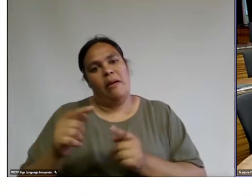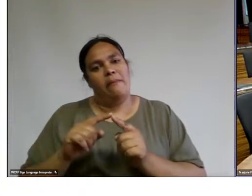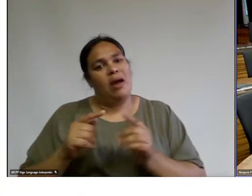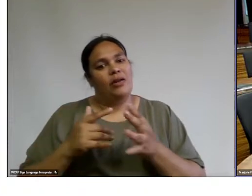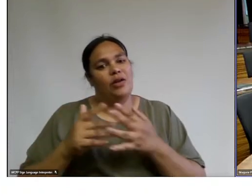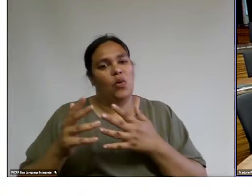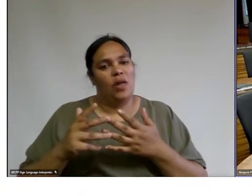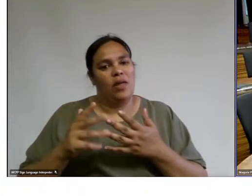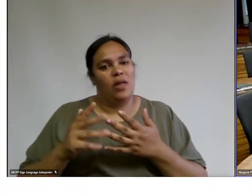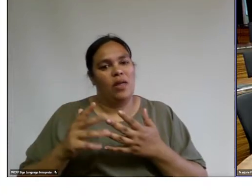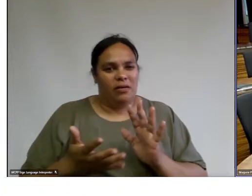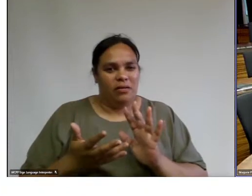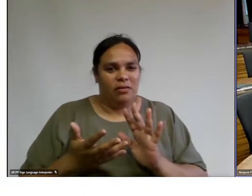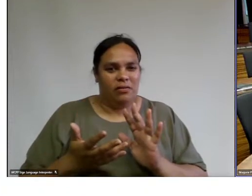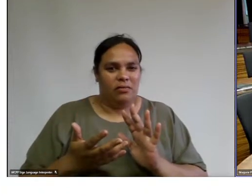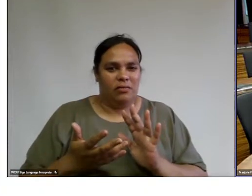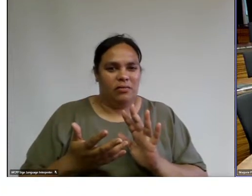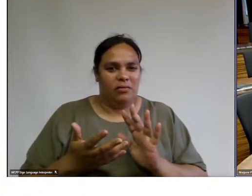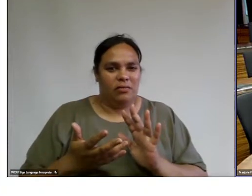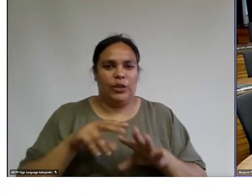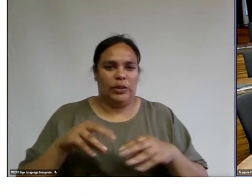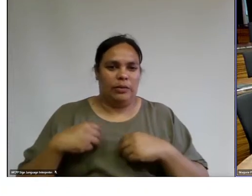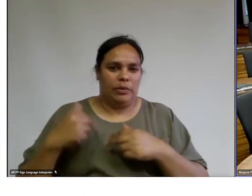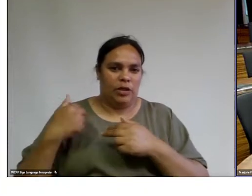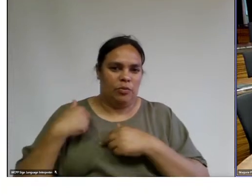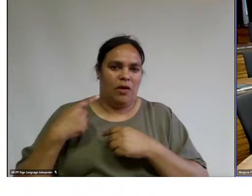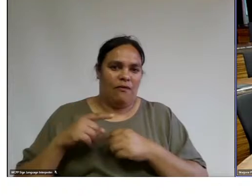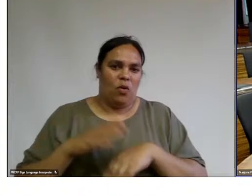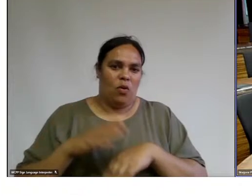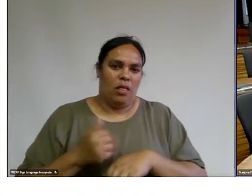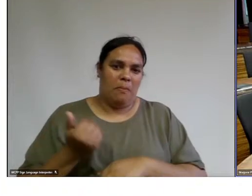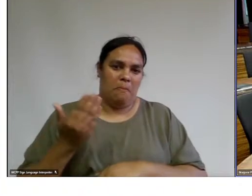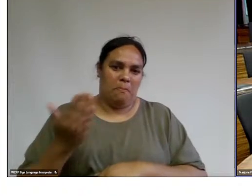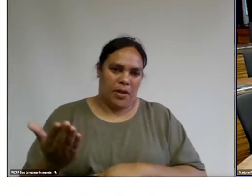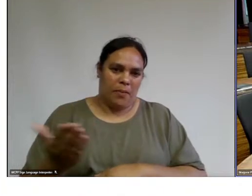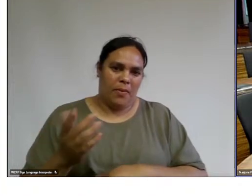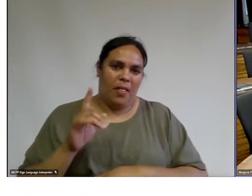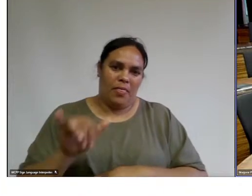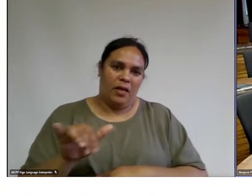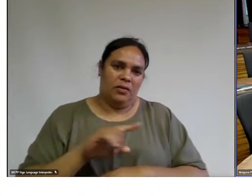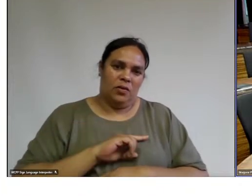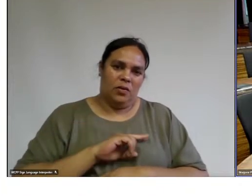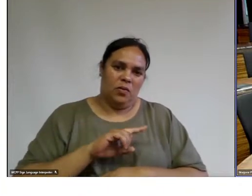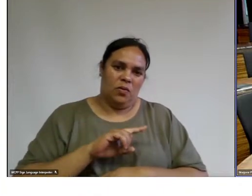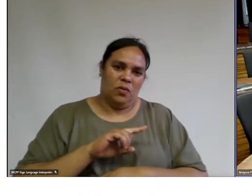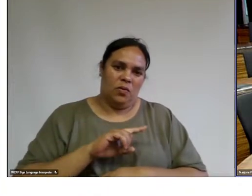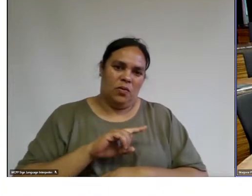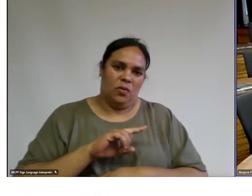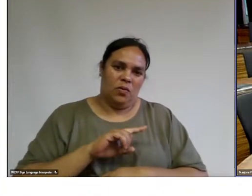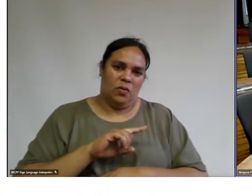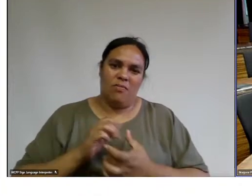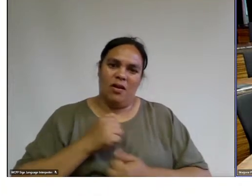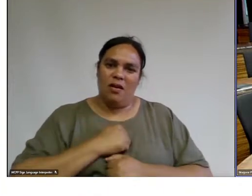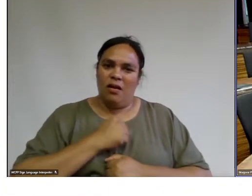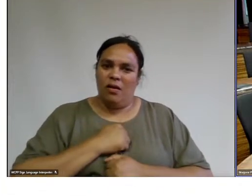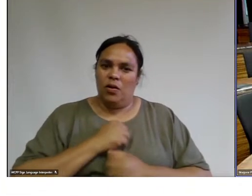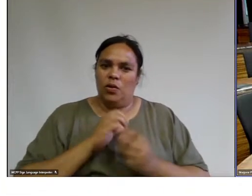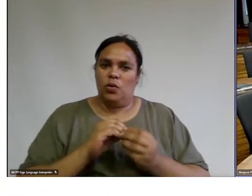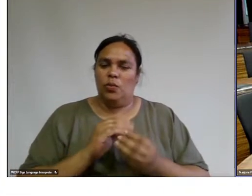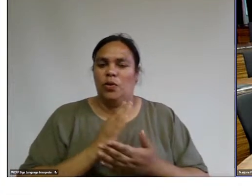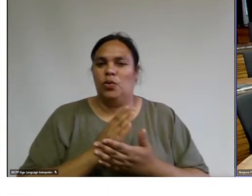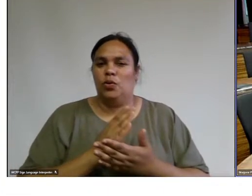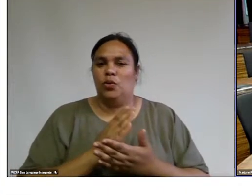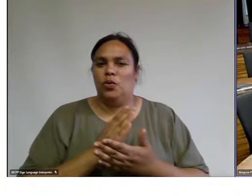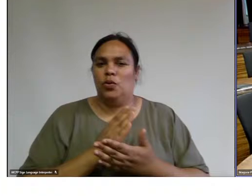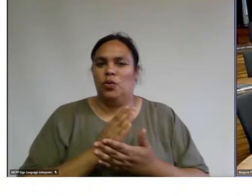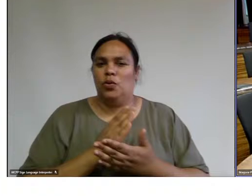However, we accept responsibility for the late submission, and therefore our commitment to make sure that the